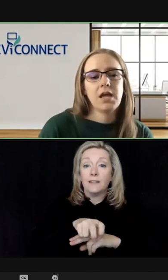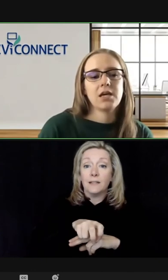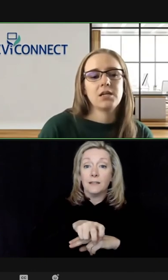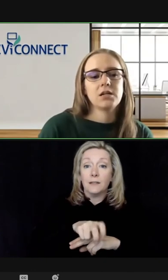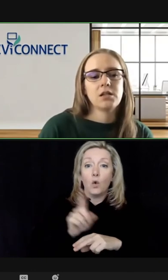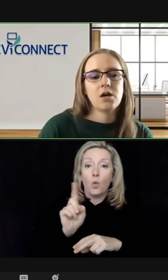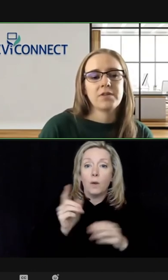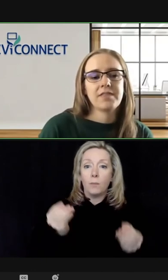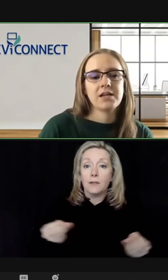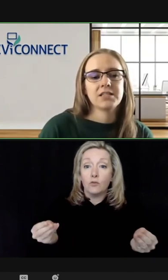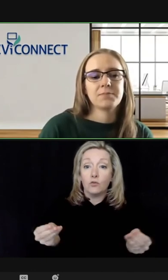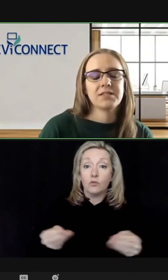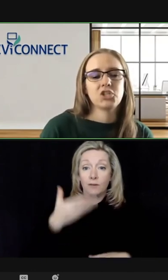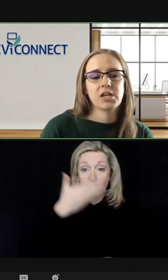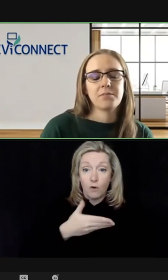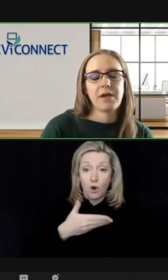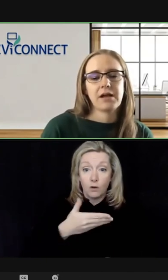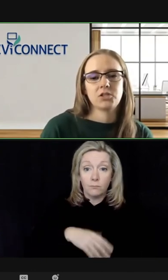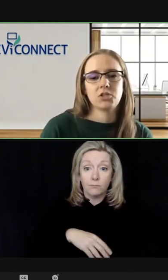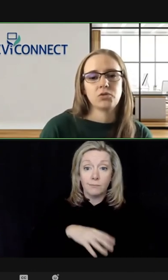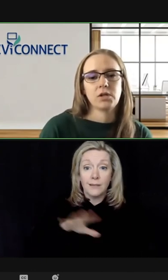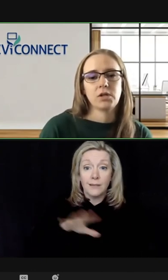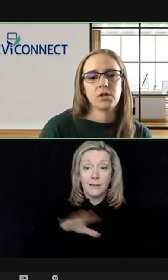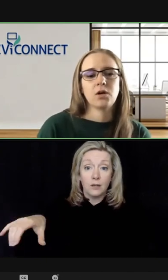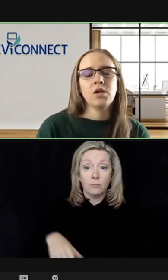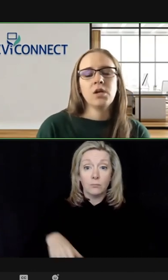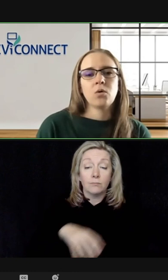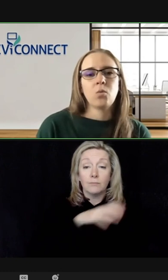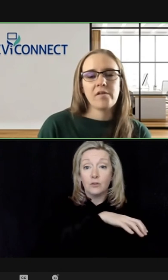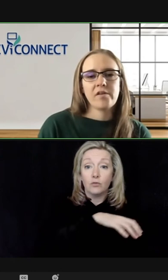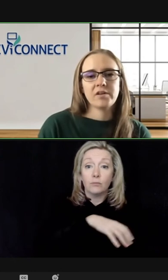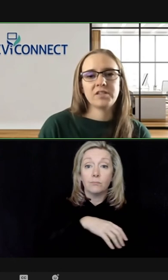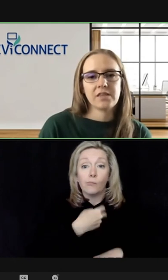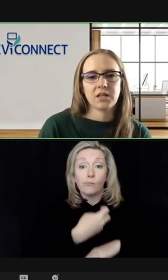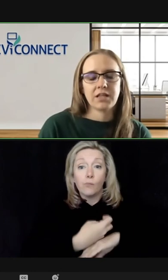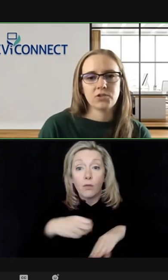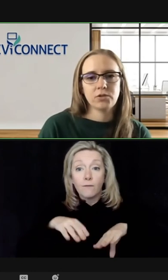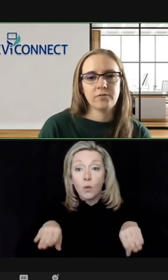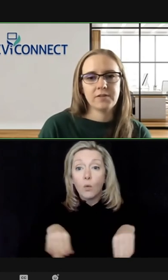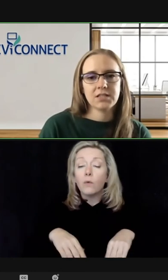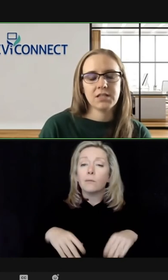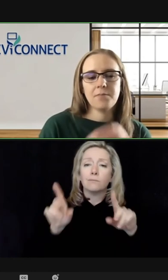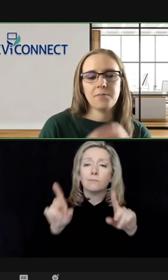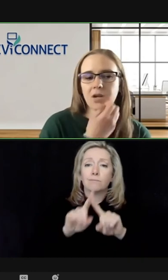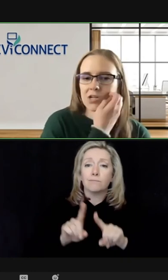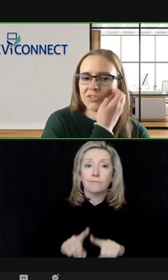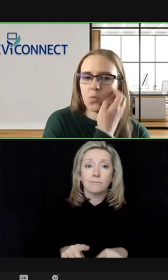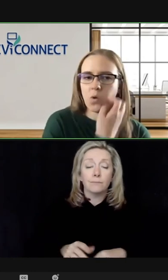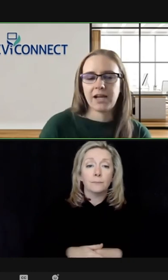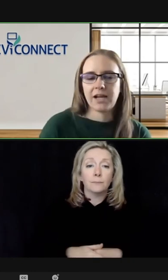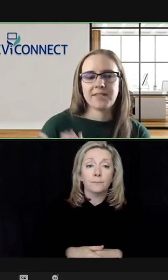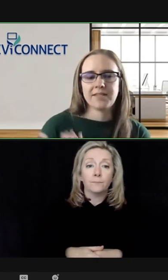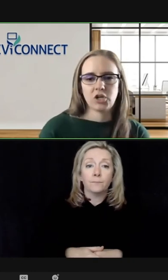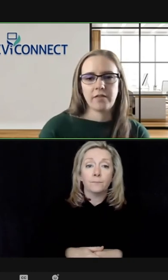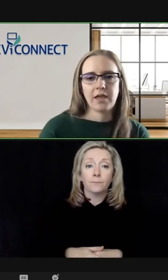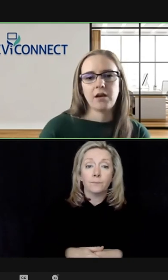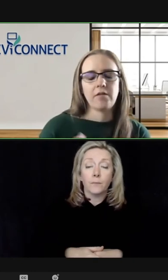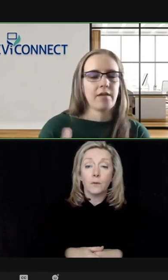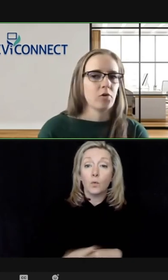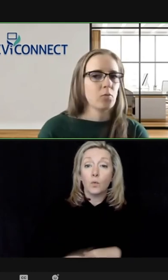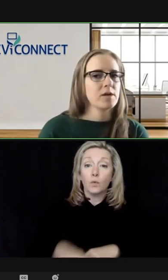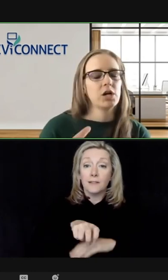material? And along with that, does positioning impact the student? So where they're sitting in the classroom physically, but also what kind of